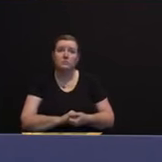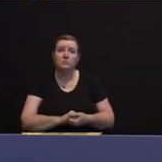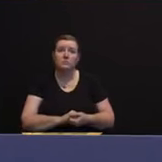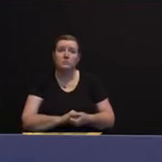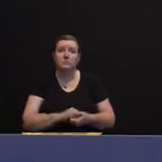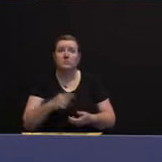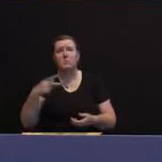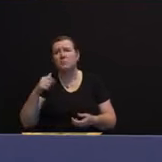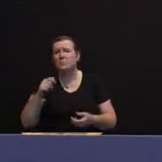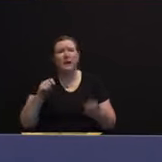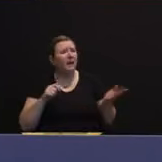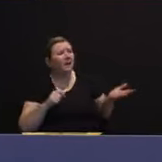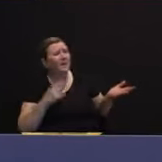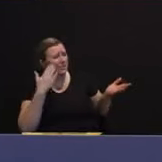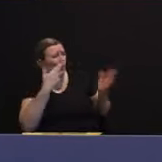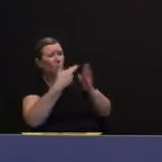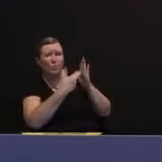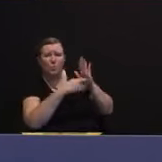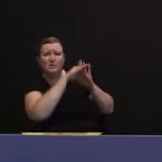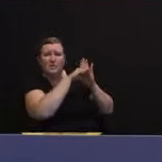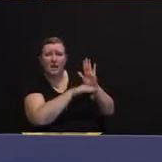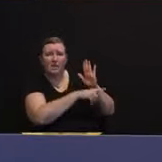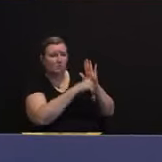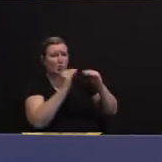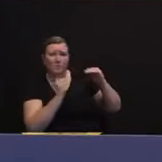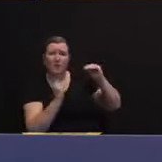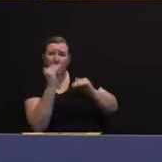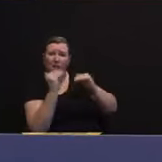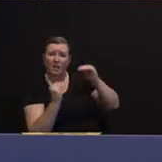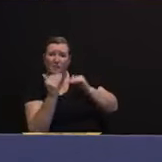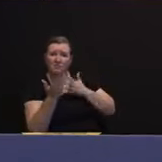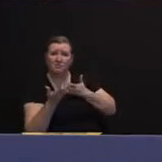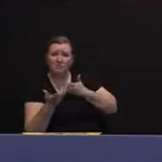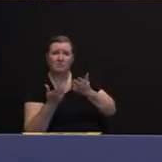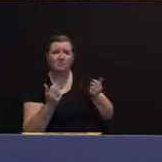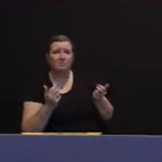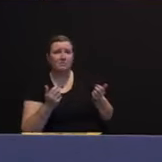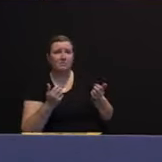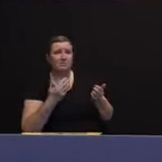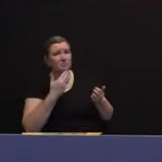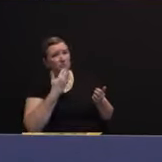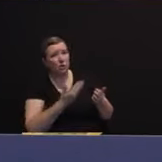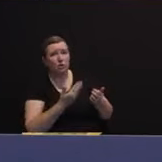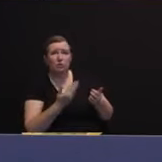so you got to balance that. But that remains on the table without question. Thank you. Hello, sir.